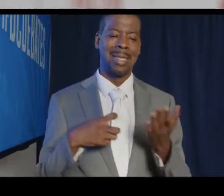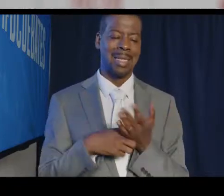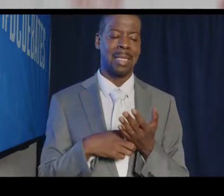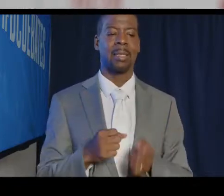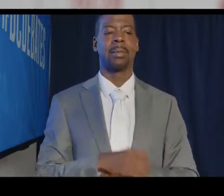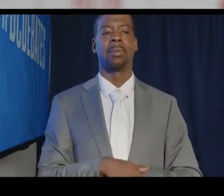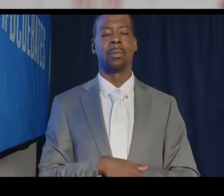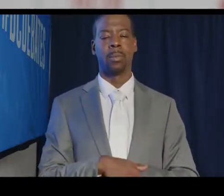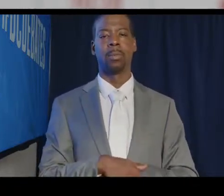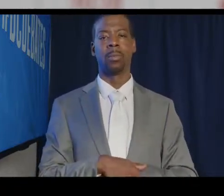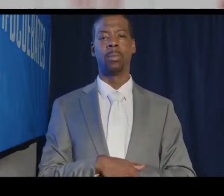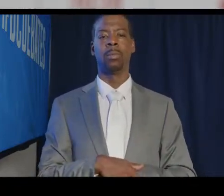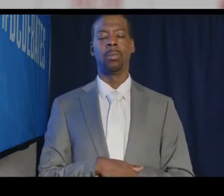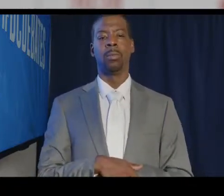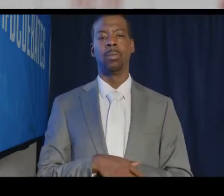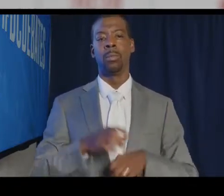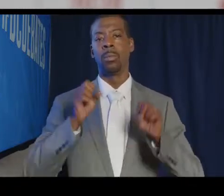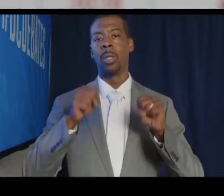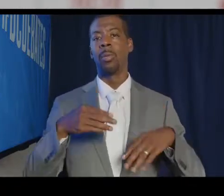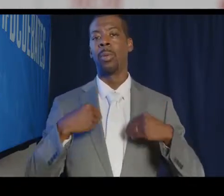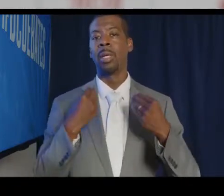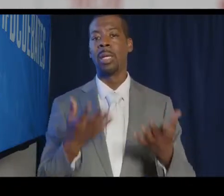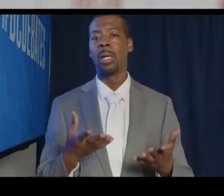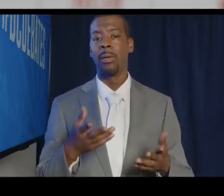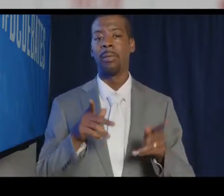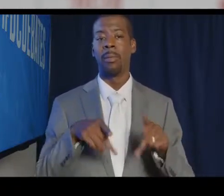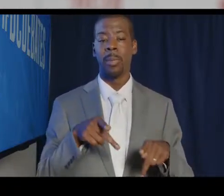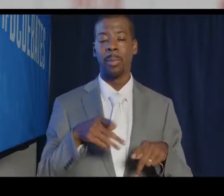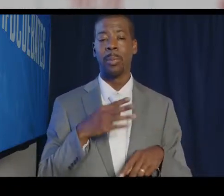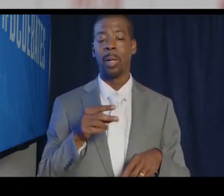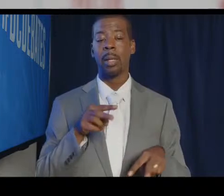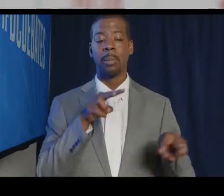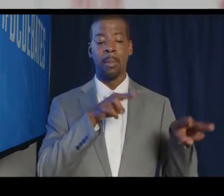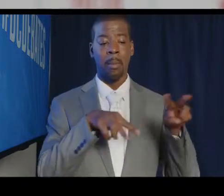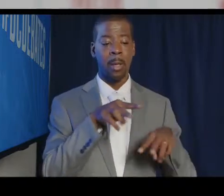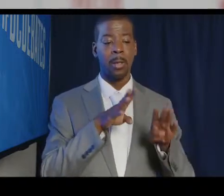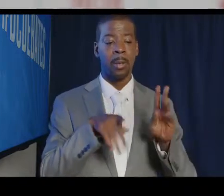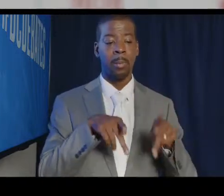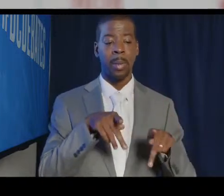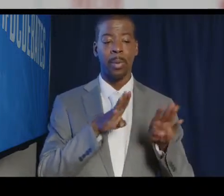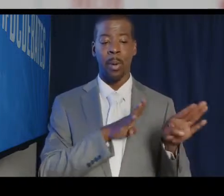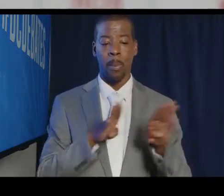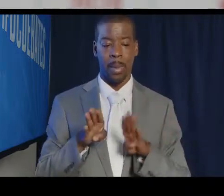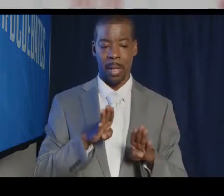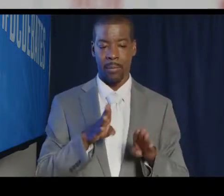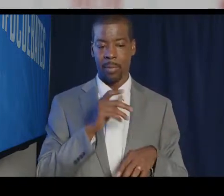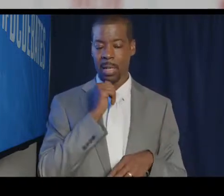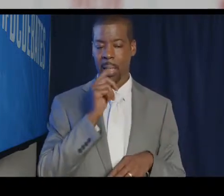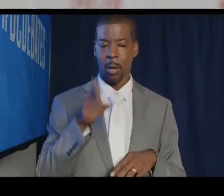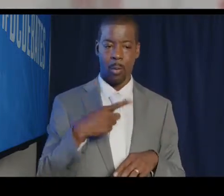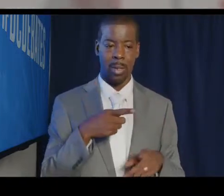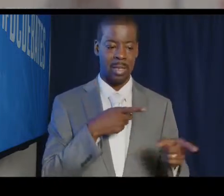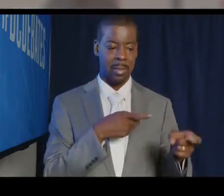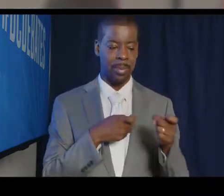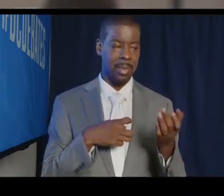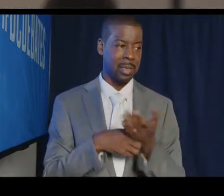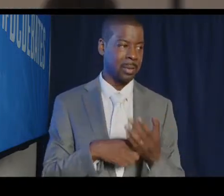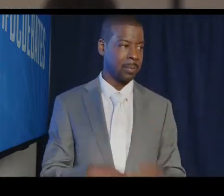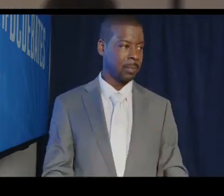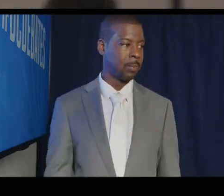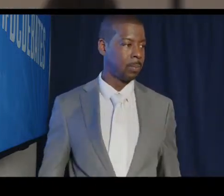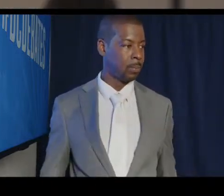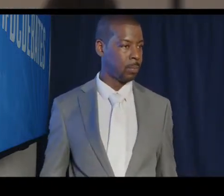getting tickets. It's also, can we give people and monitor people's behavior while they're driving beyond just the speeding tickets? Councilmember Henderson,